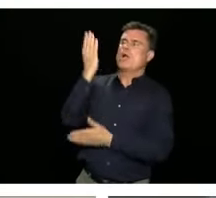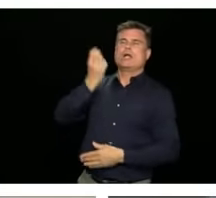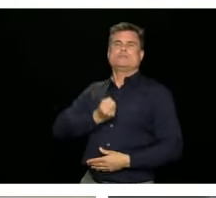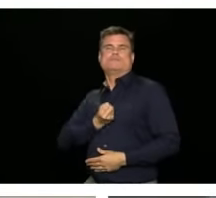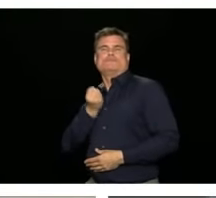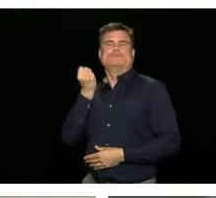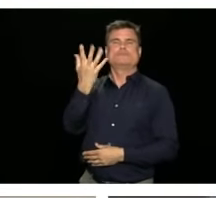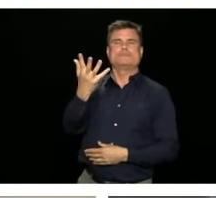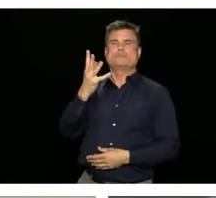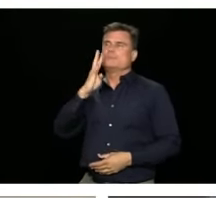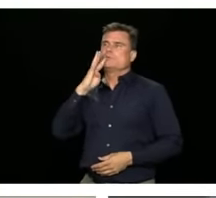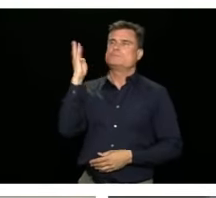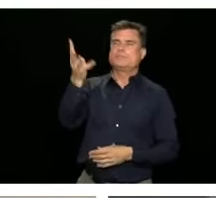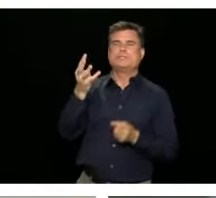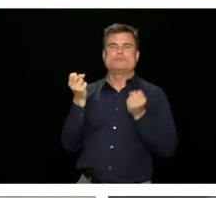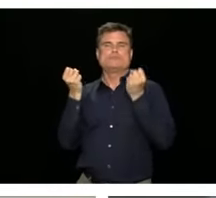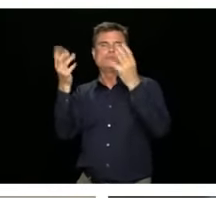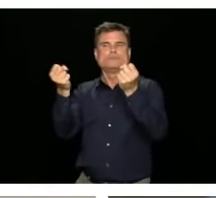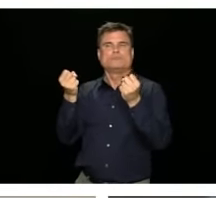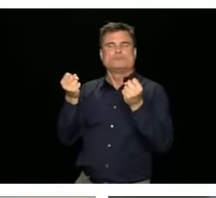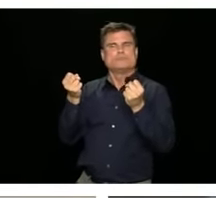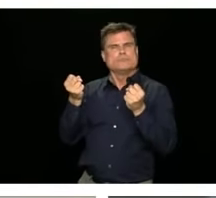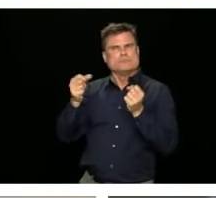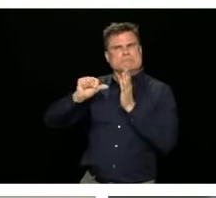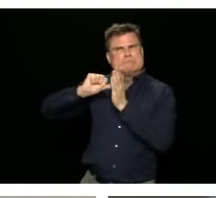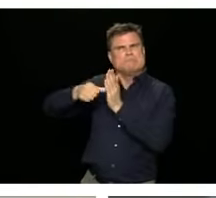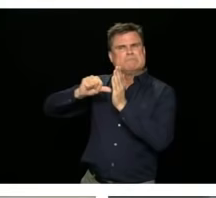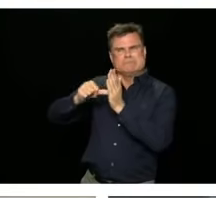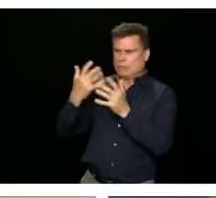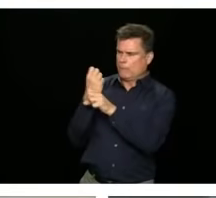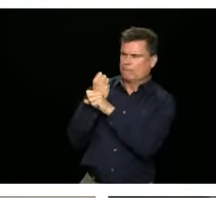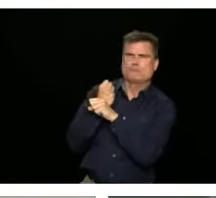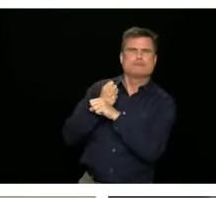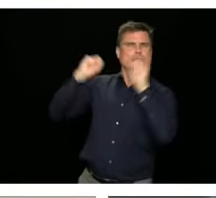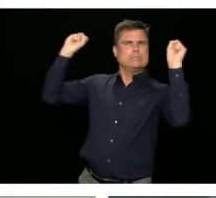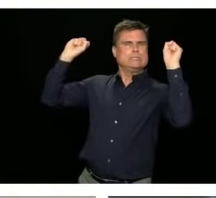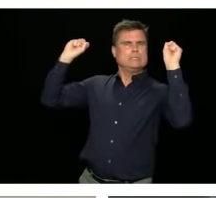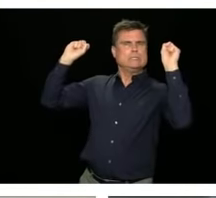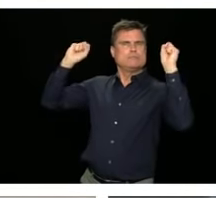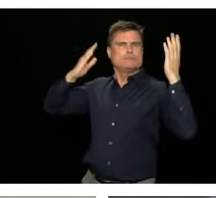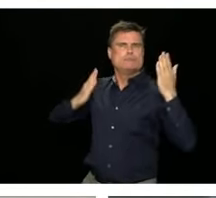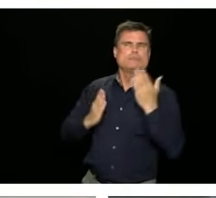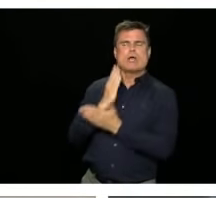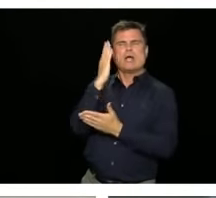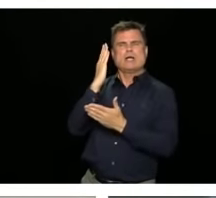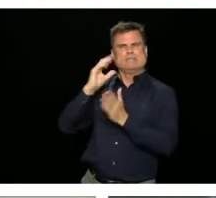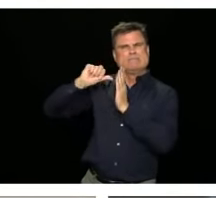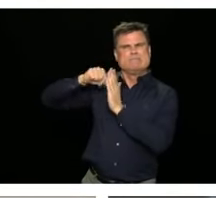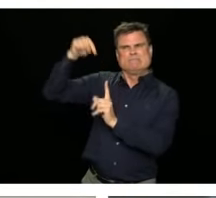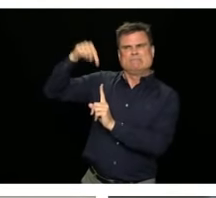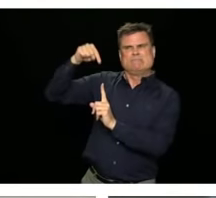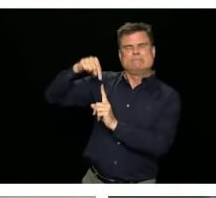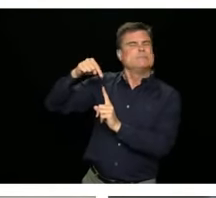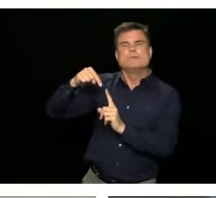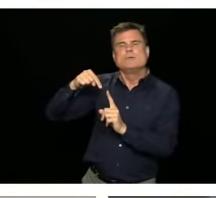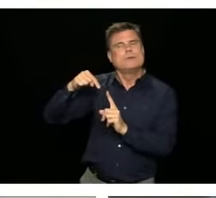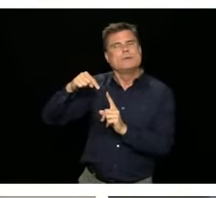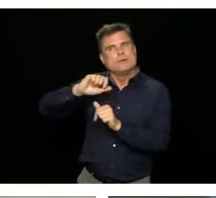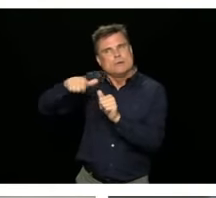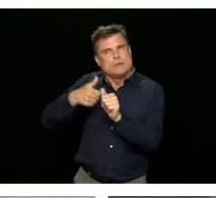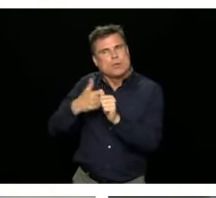to be our goal instead. And so I think that, again, if somebody is engaging in racist comments and